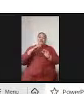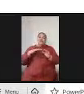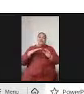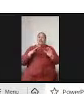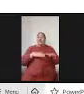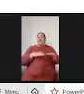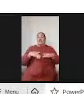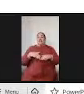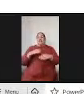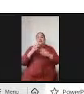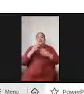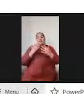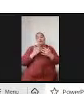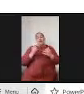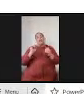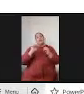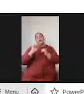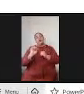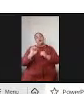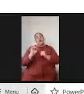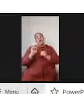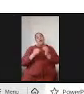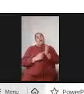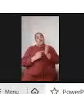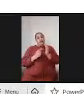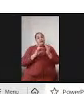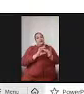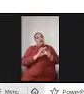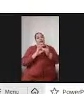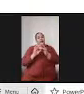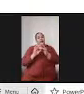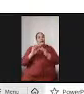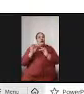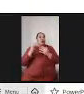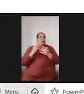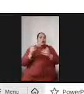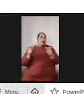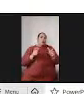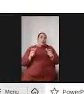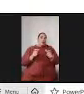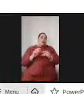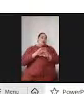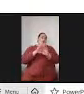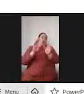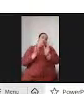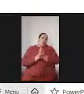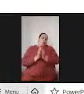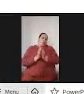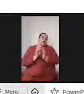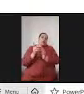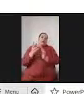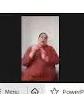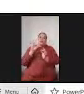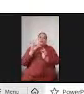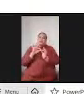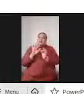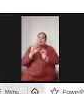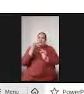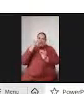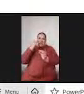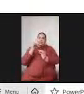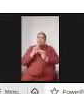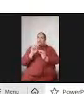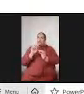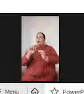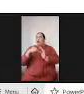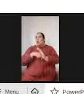Parliament's digital strategy is linked into how their parliament is managed overall. So they've got a very specific idea of what content goes